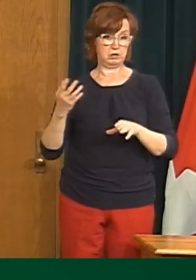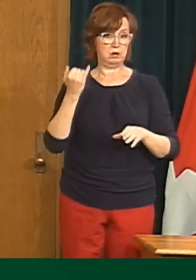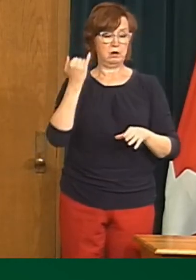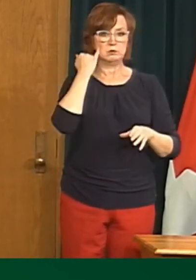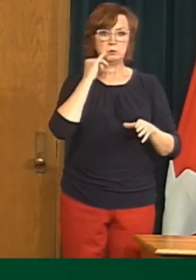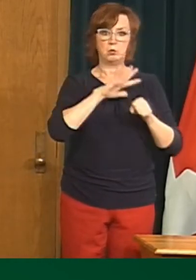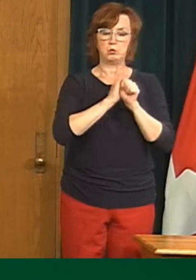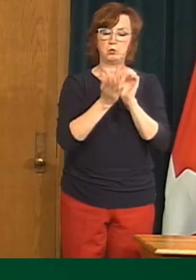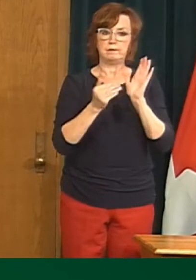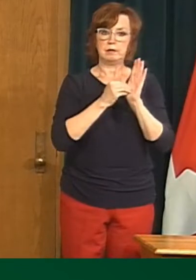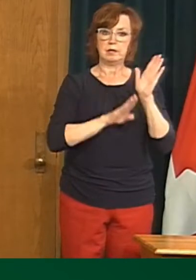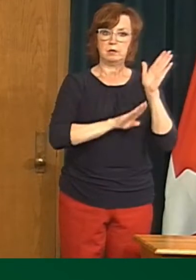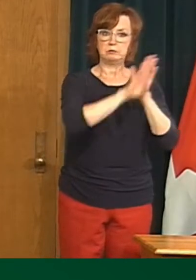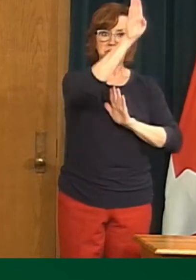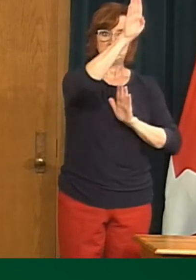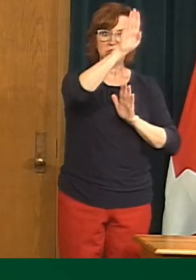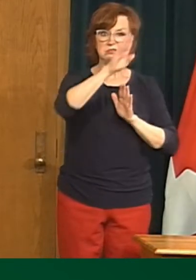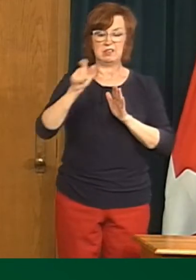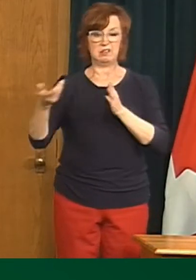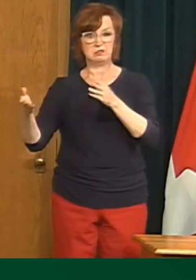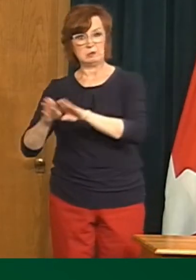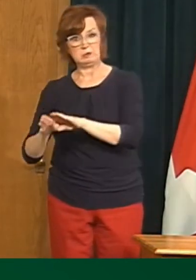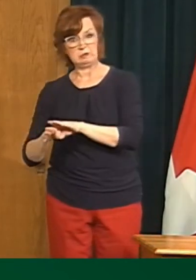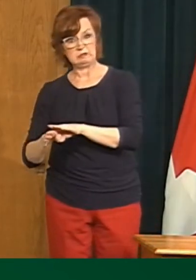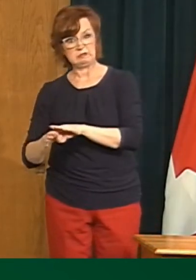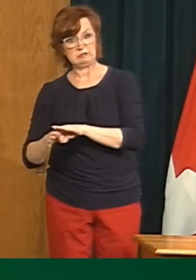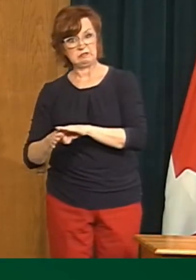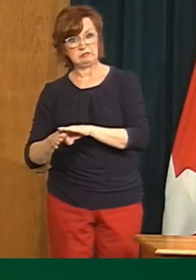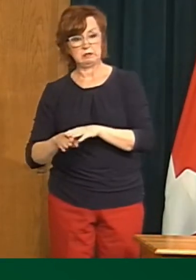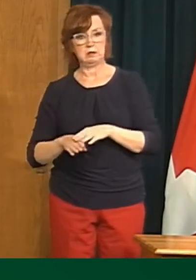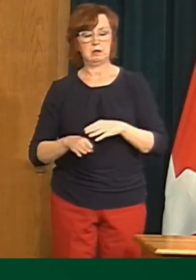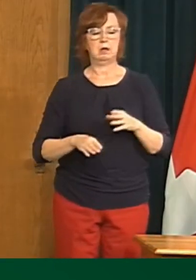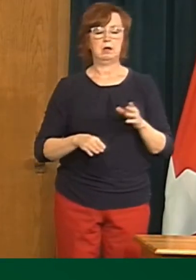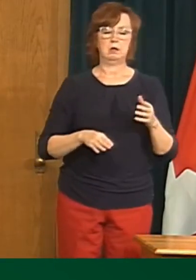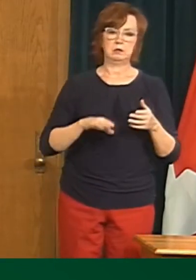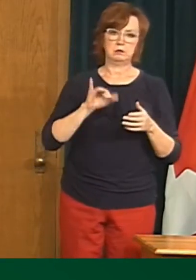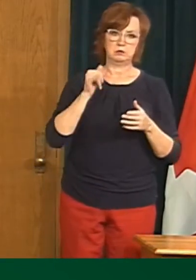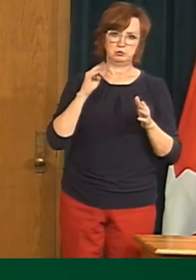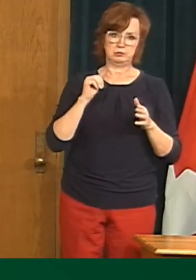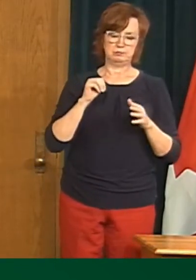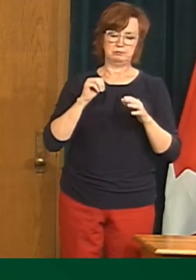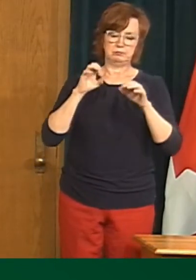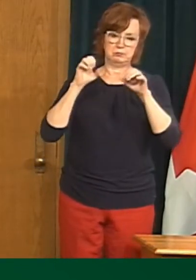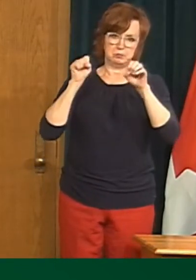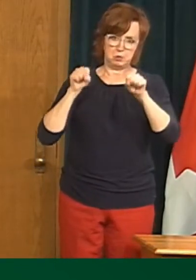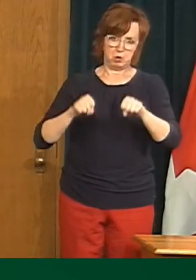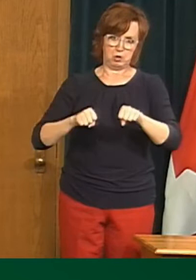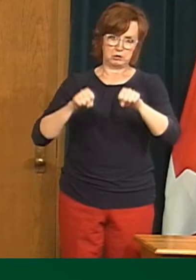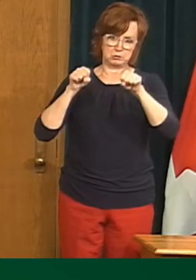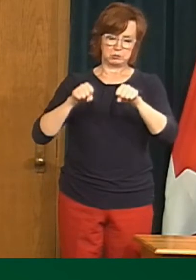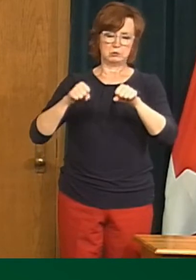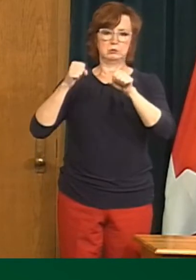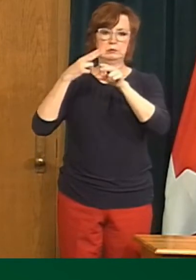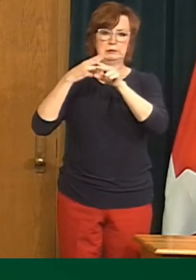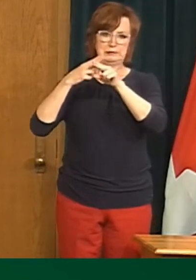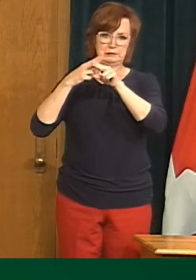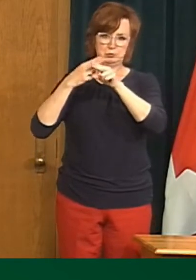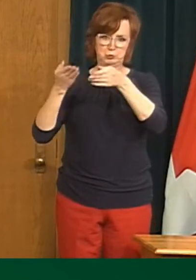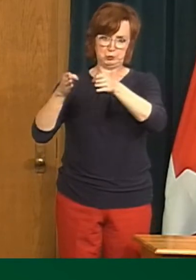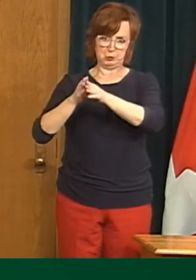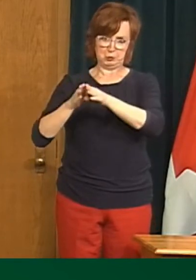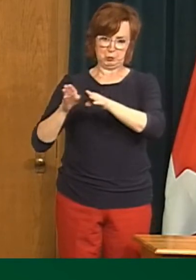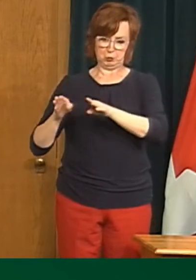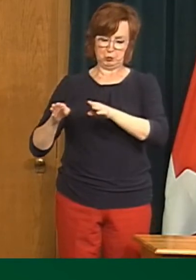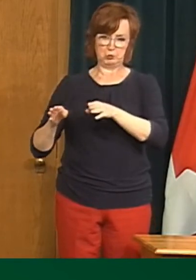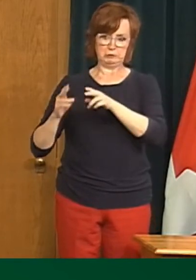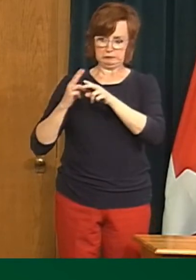that we had a huge drain in the system, potentially they could. Again, it would be temporarily.